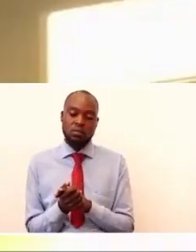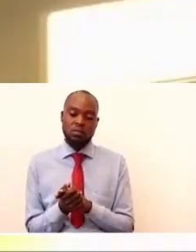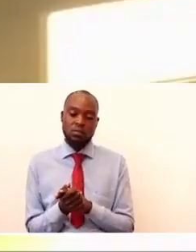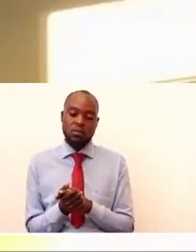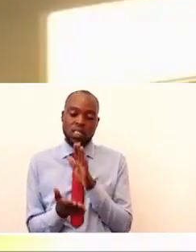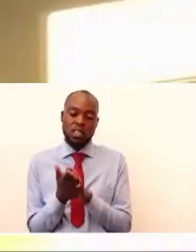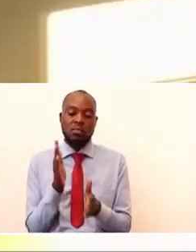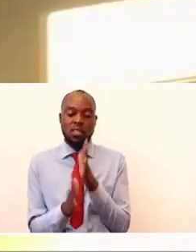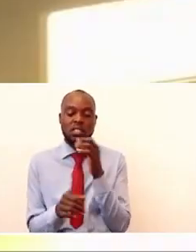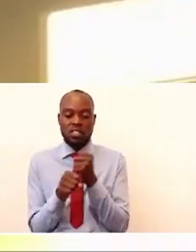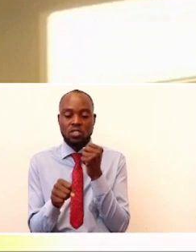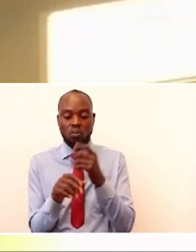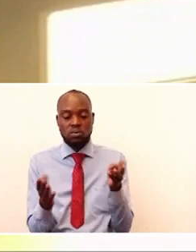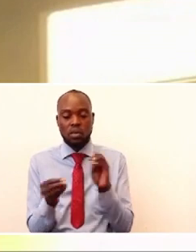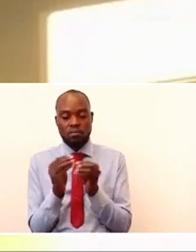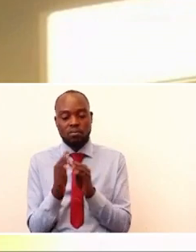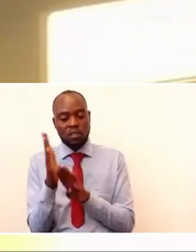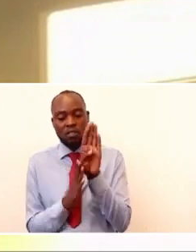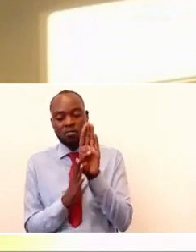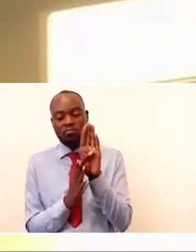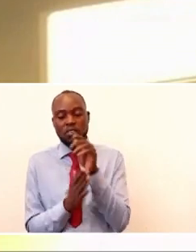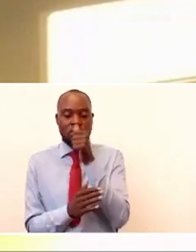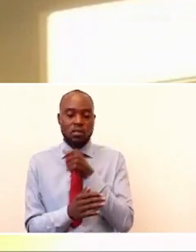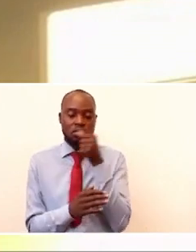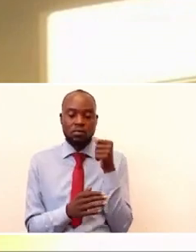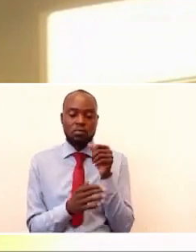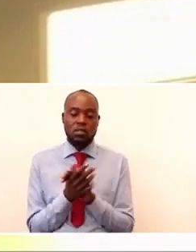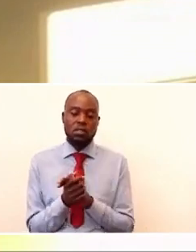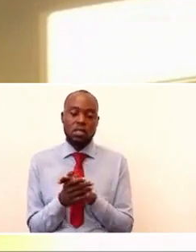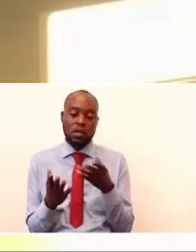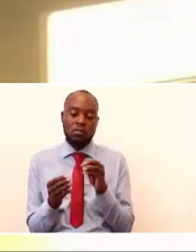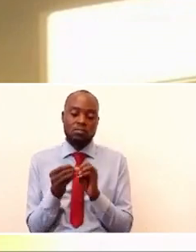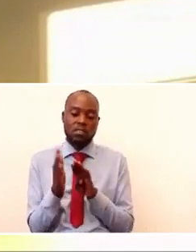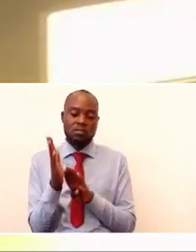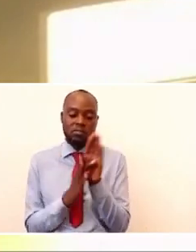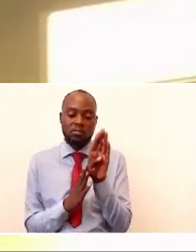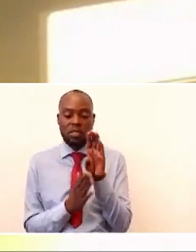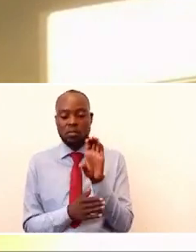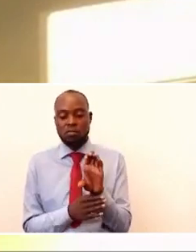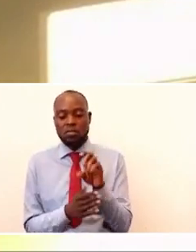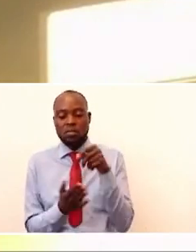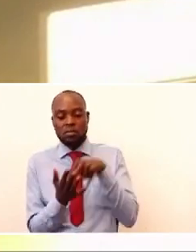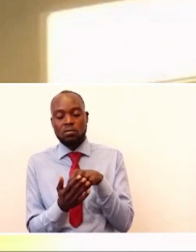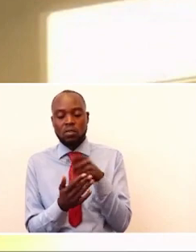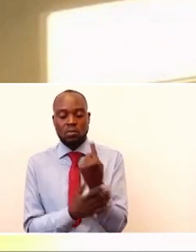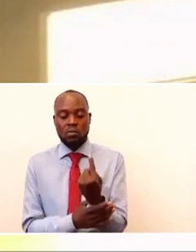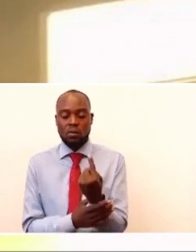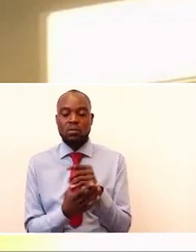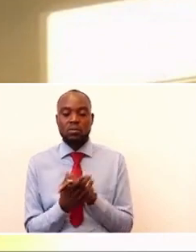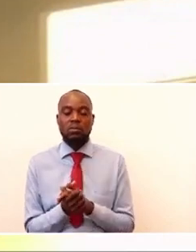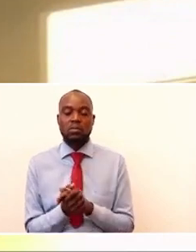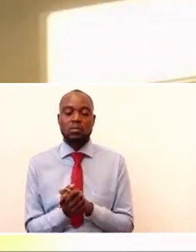develop central bank digital currencies, or how well we develop crypto assets, stable coins, and so